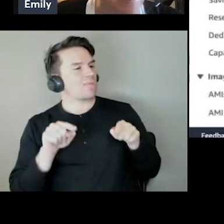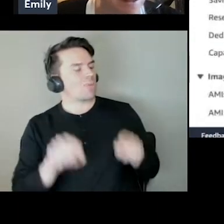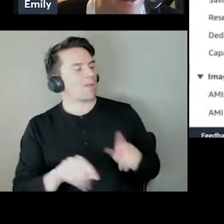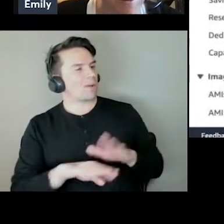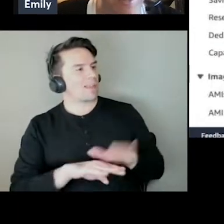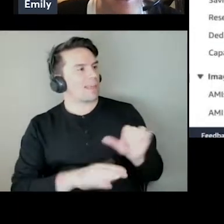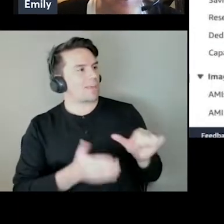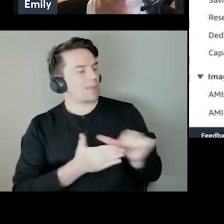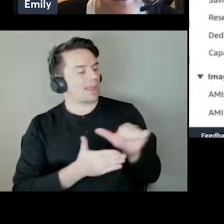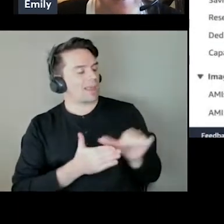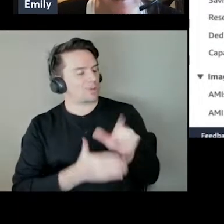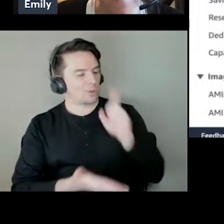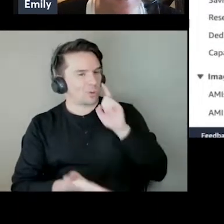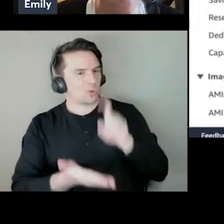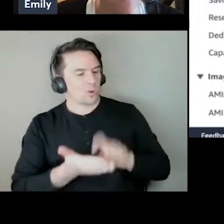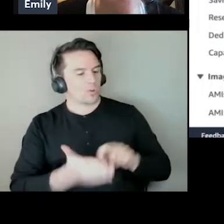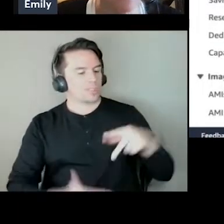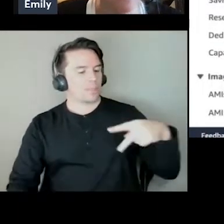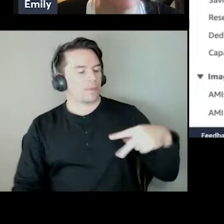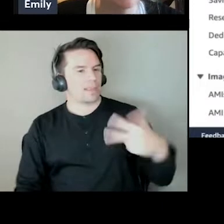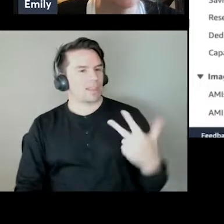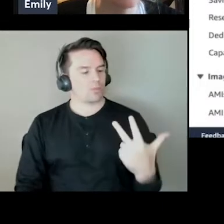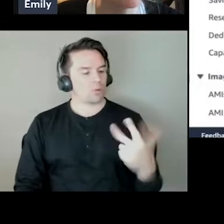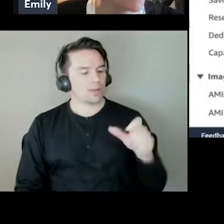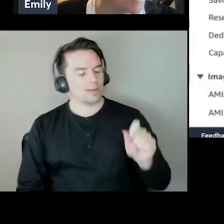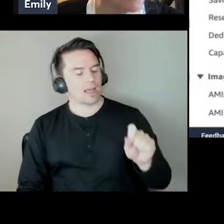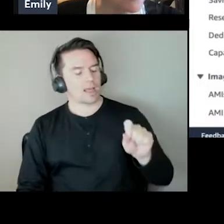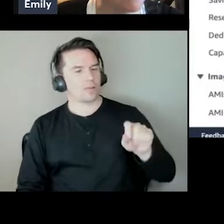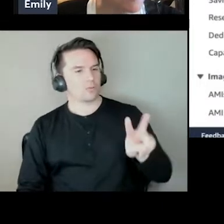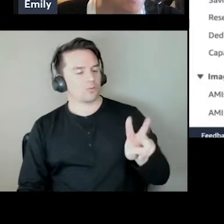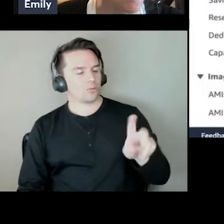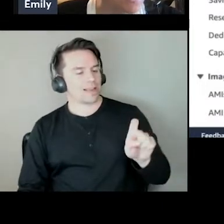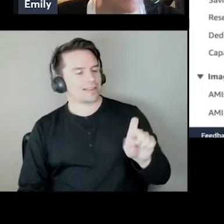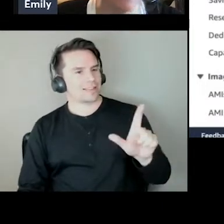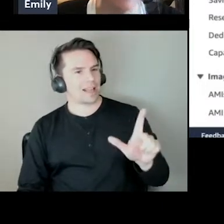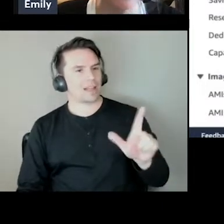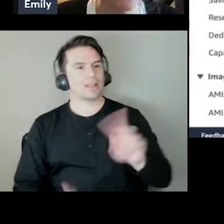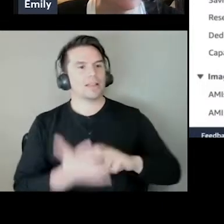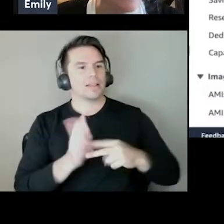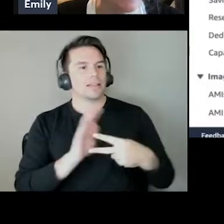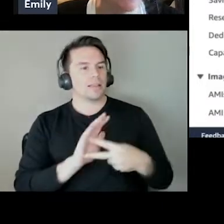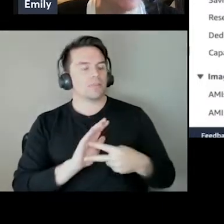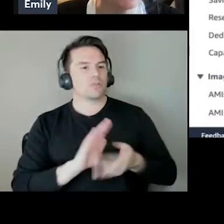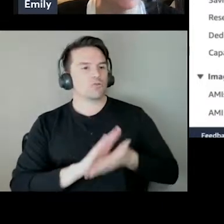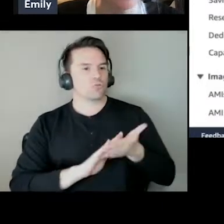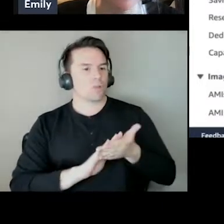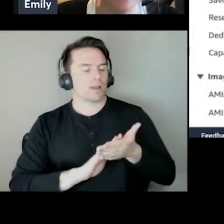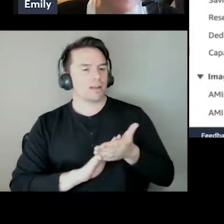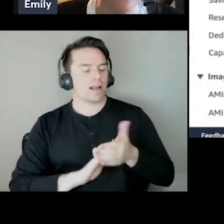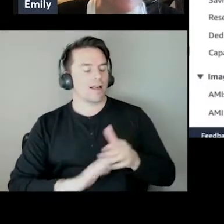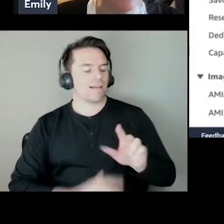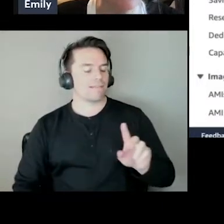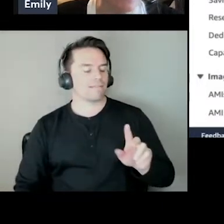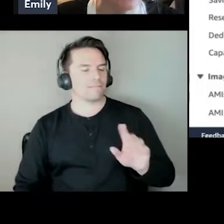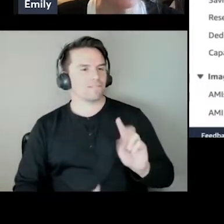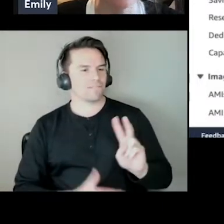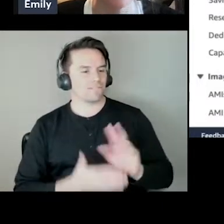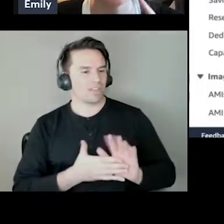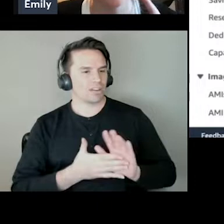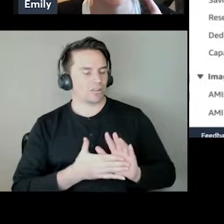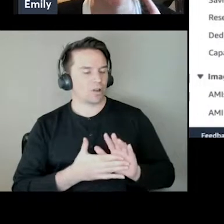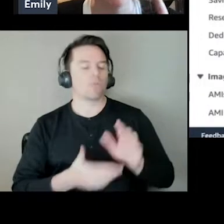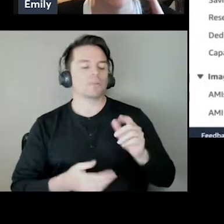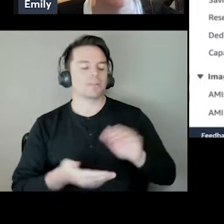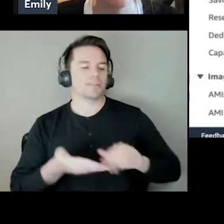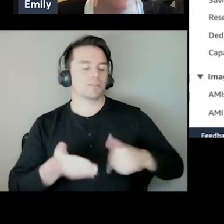a P3.2XL. Mhm. So that means you're running on NVIDIA hardware right now, and you're actually running on a V100, and